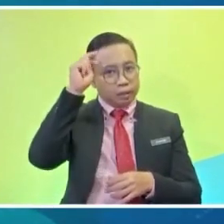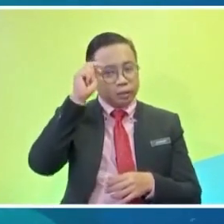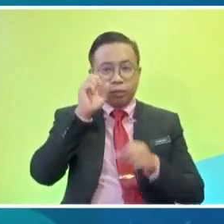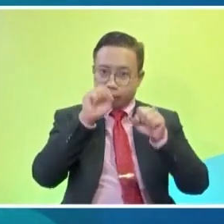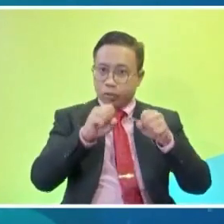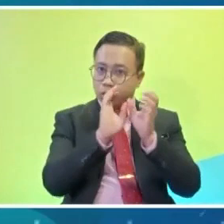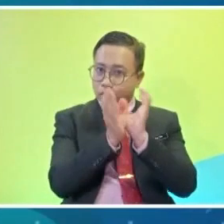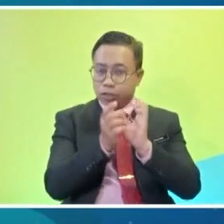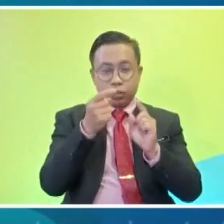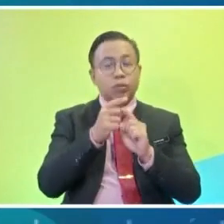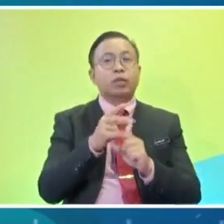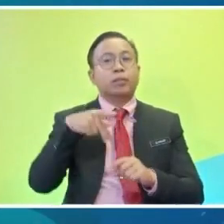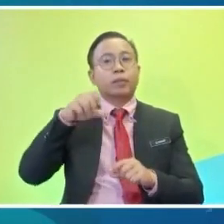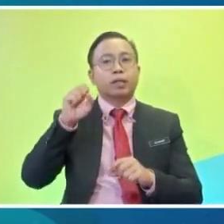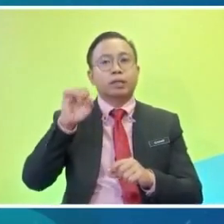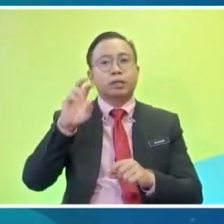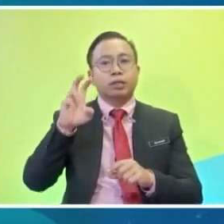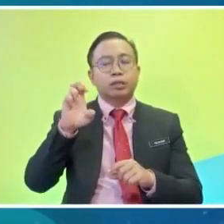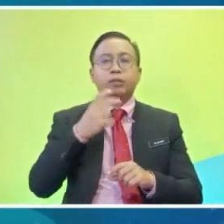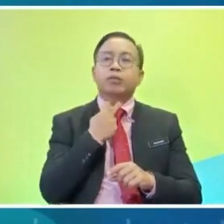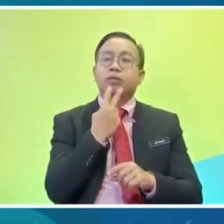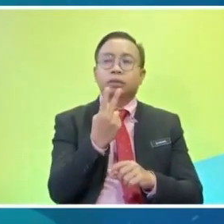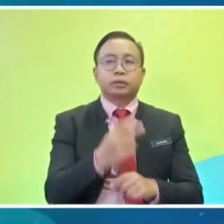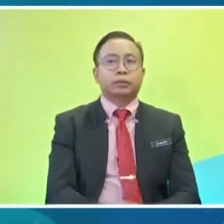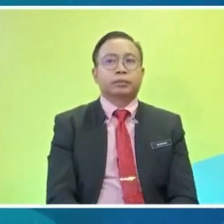you change this to the passive voice, Anselm?